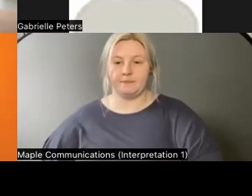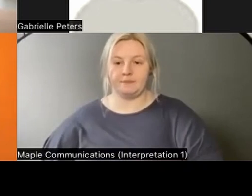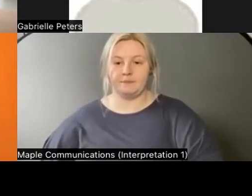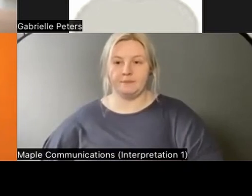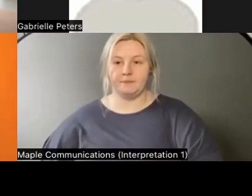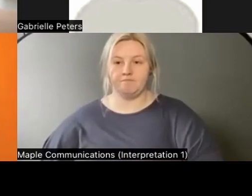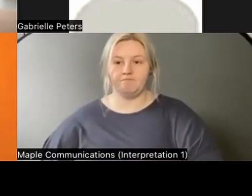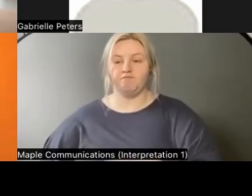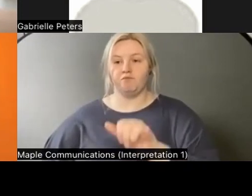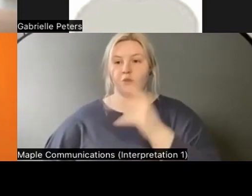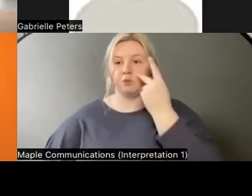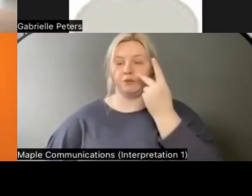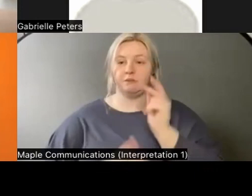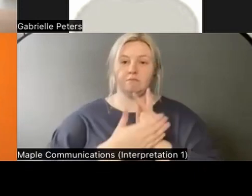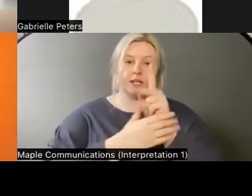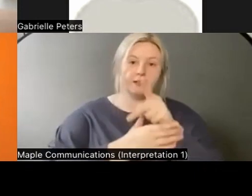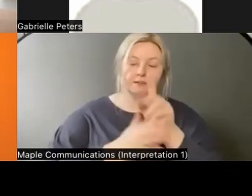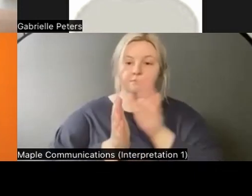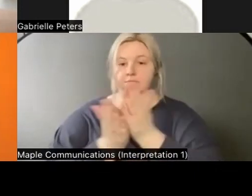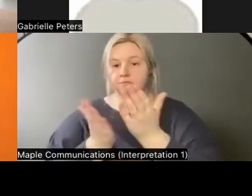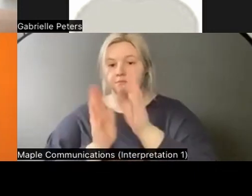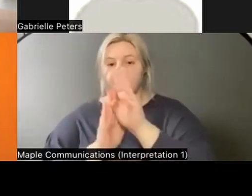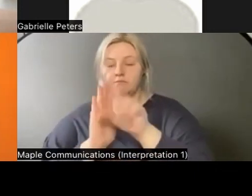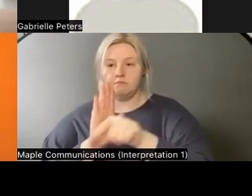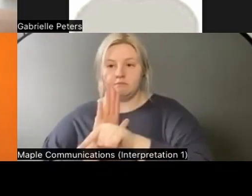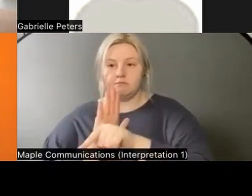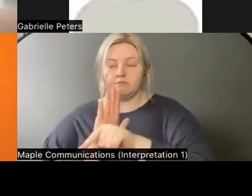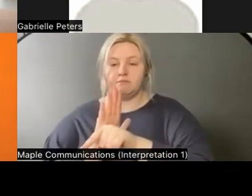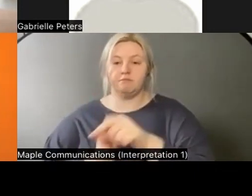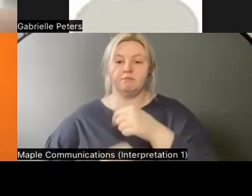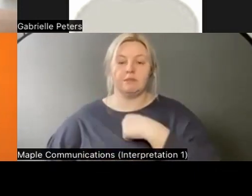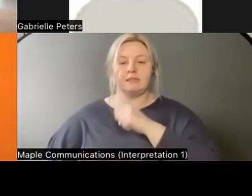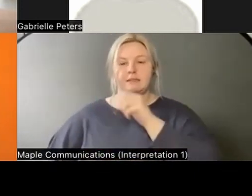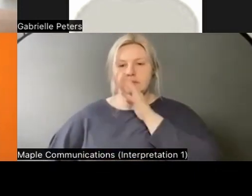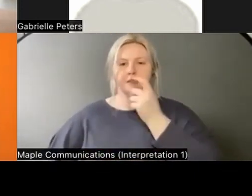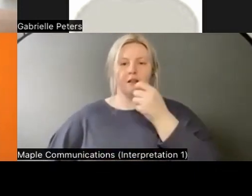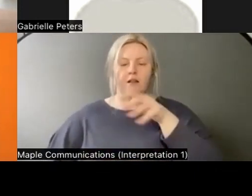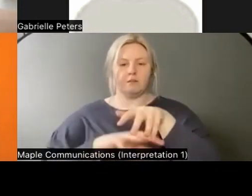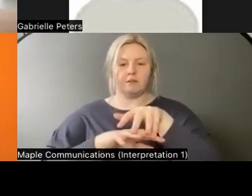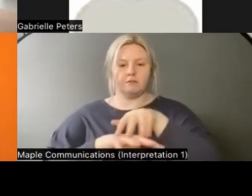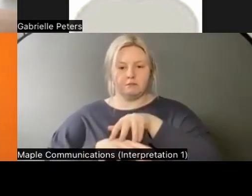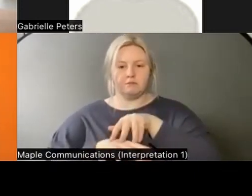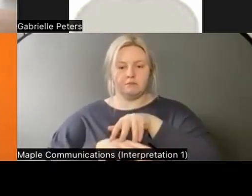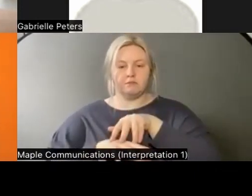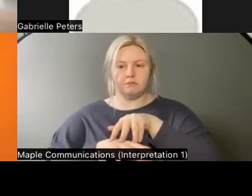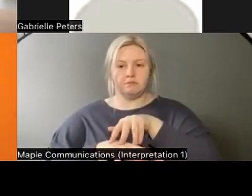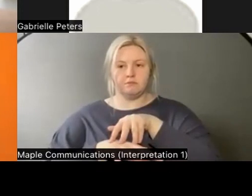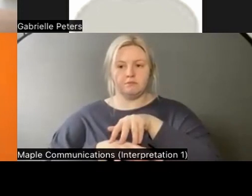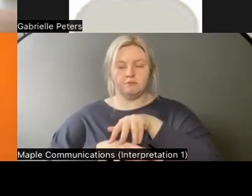and songbirds. I speak somewhat slowly and with deliberate